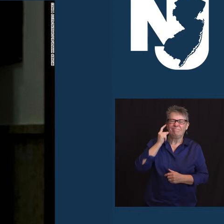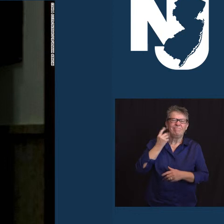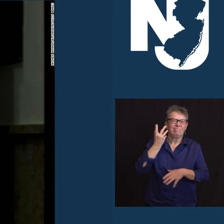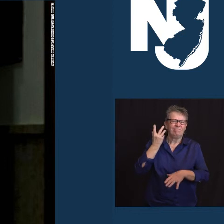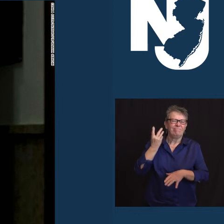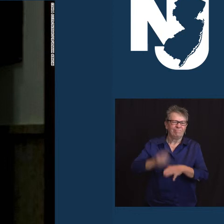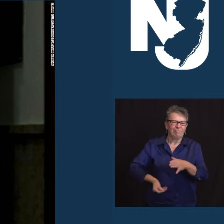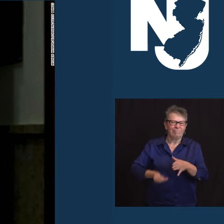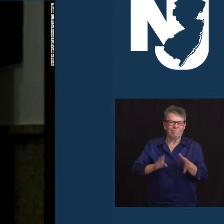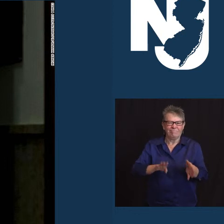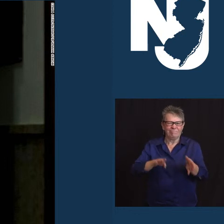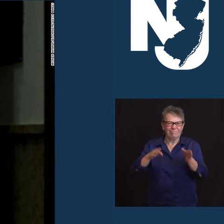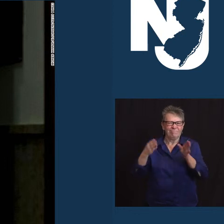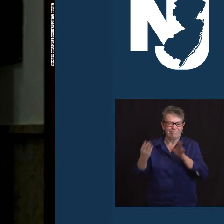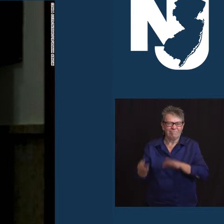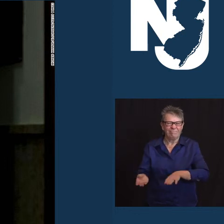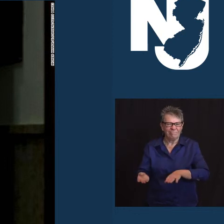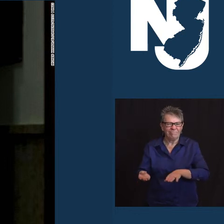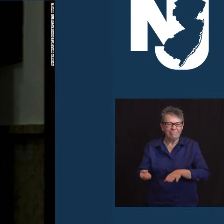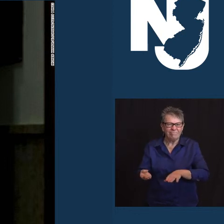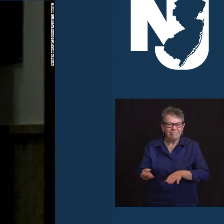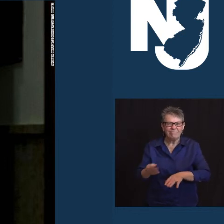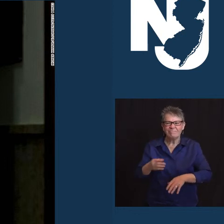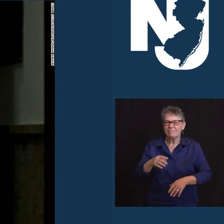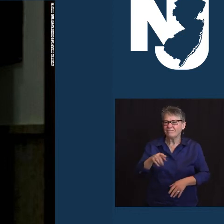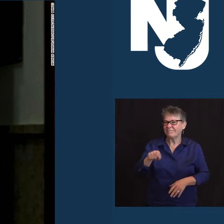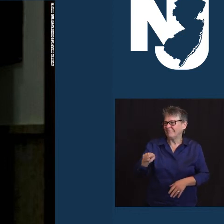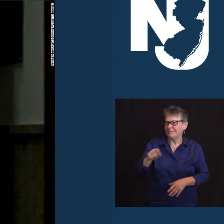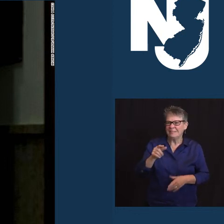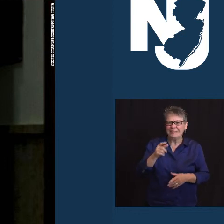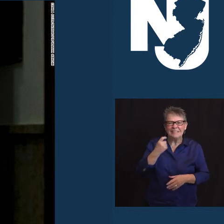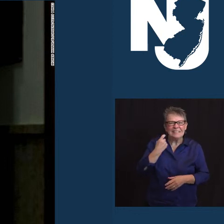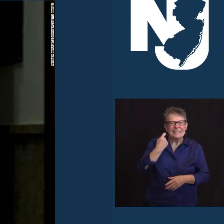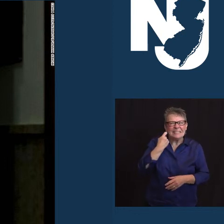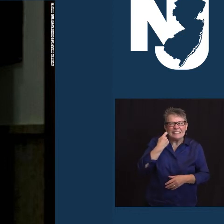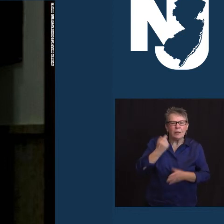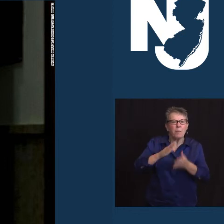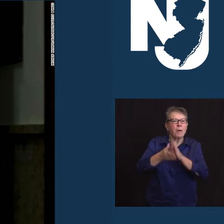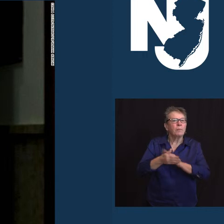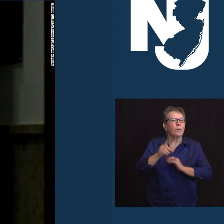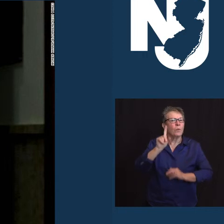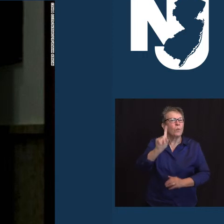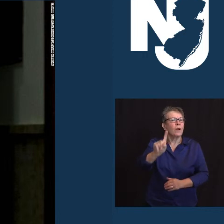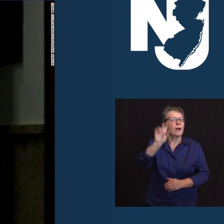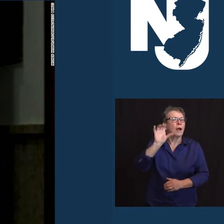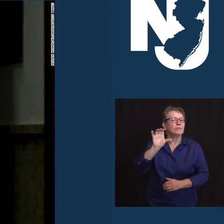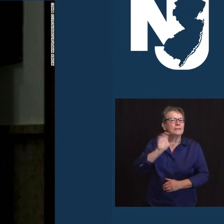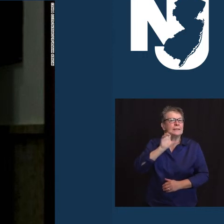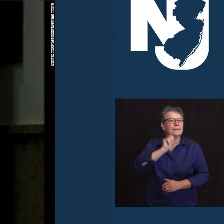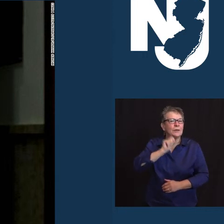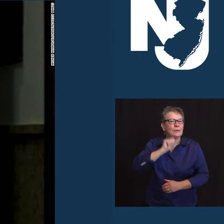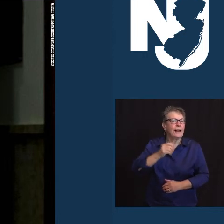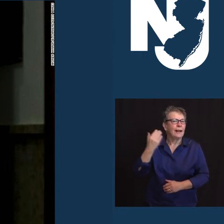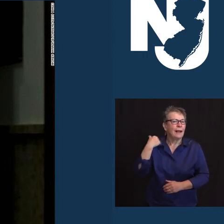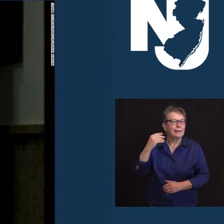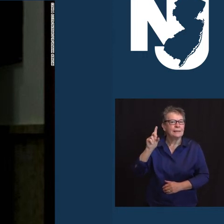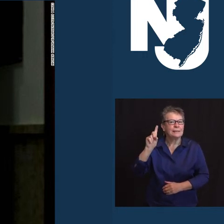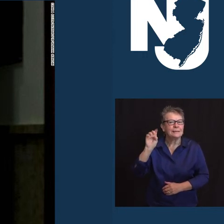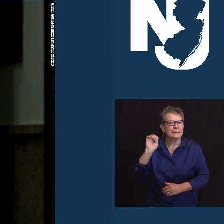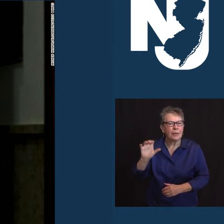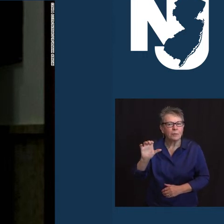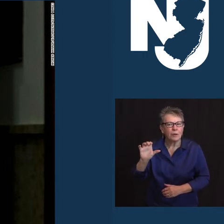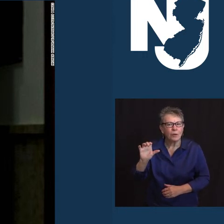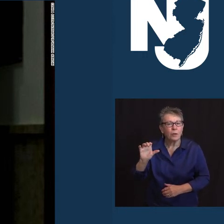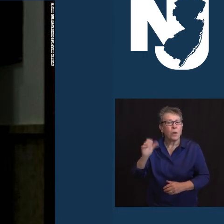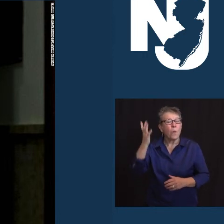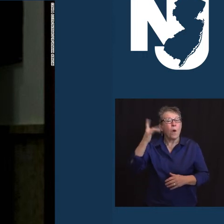Schultz. He turned 100 in December. Several reasons I wanted to bring him up. He was big-time New